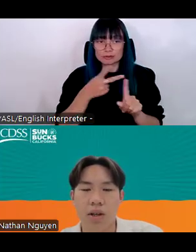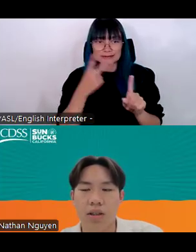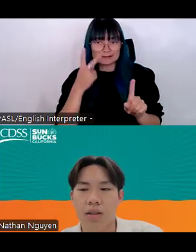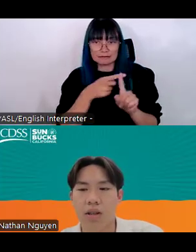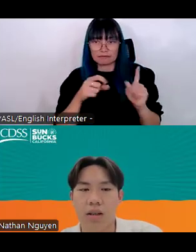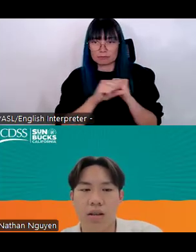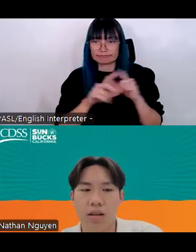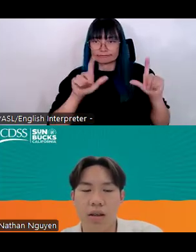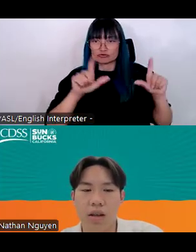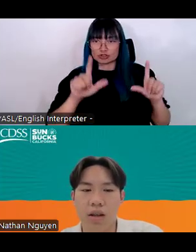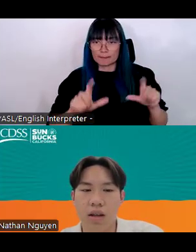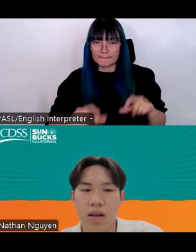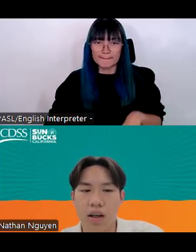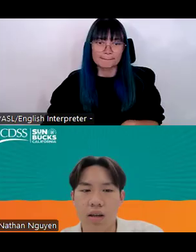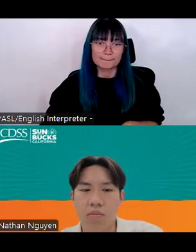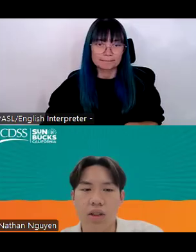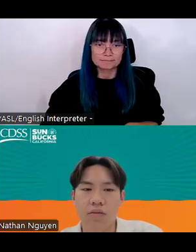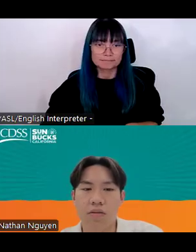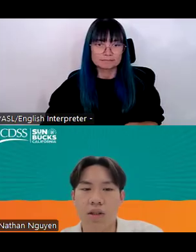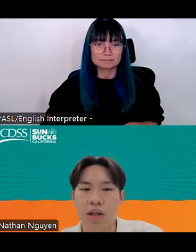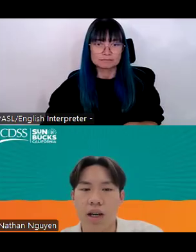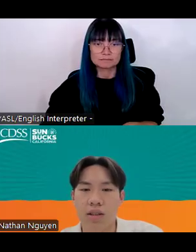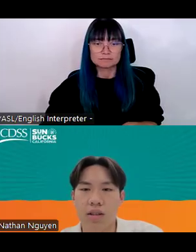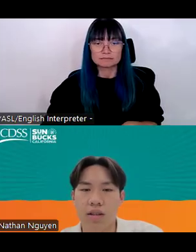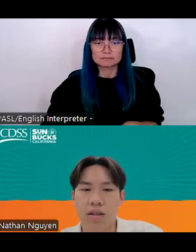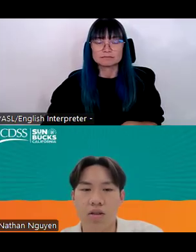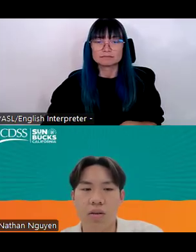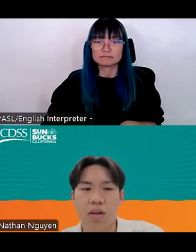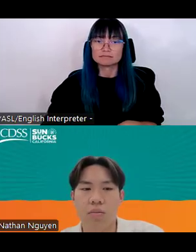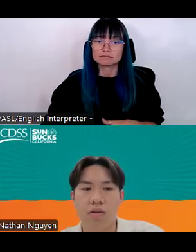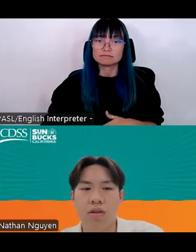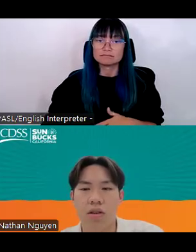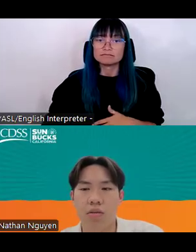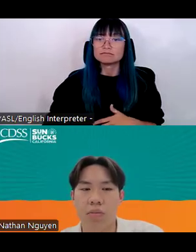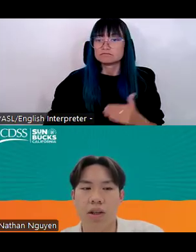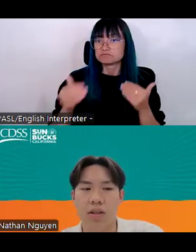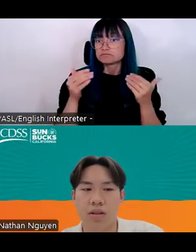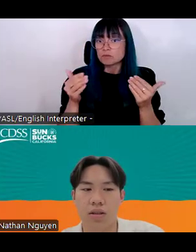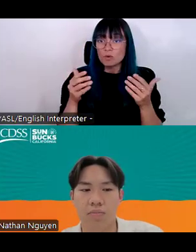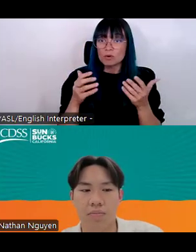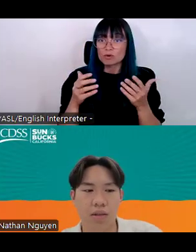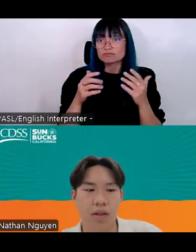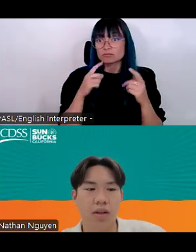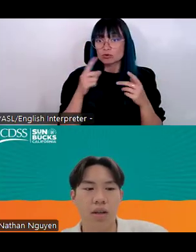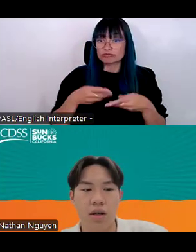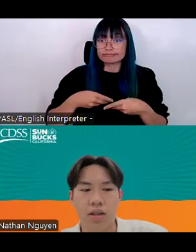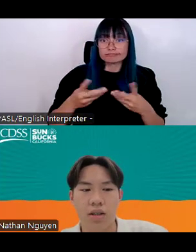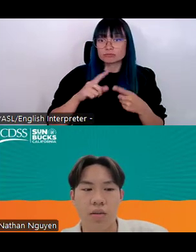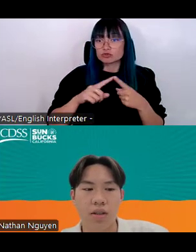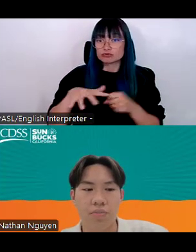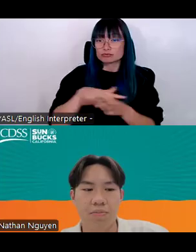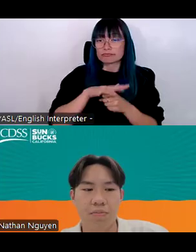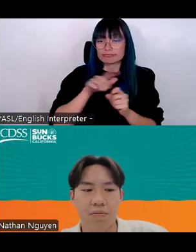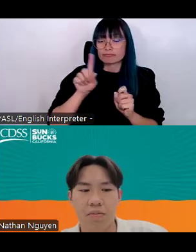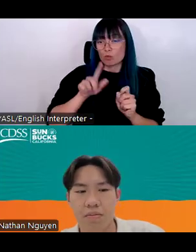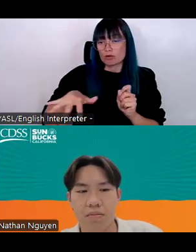on the right side of the slide. Again, please feel free to access and distribute them with your served populations. Next slide,